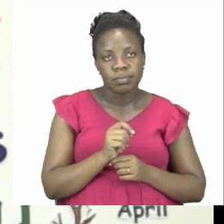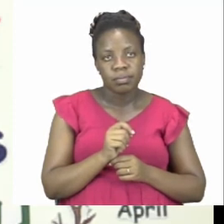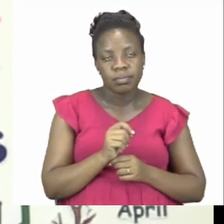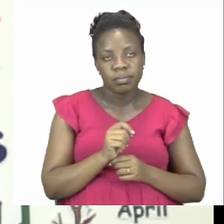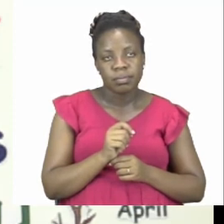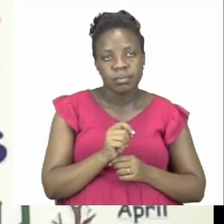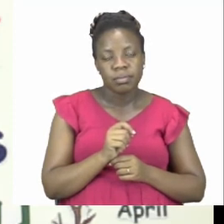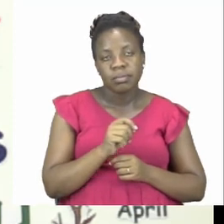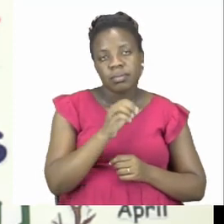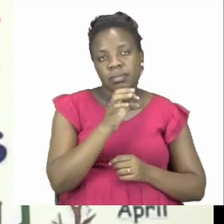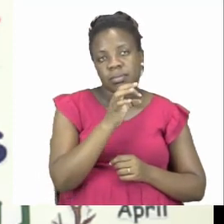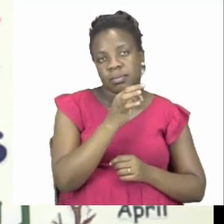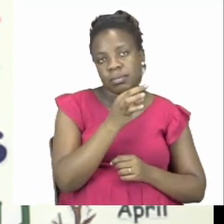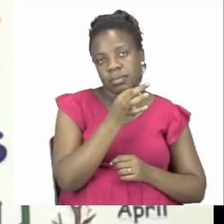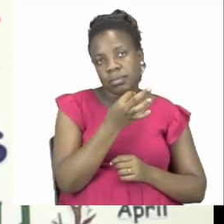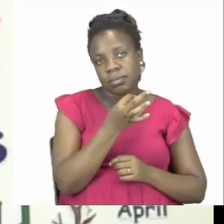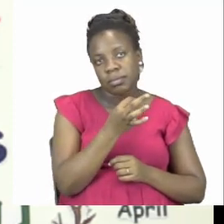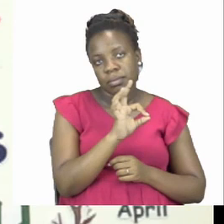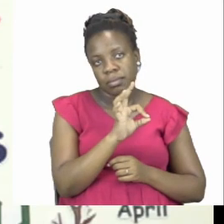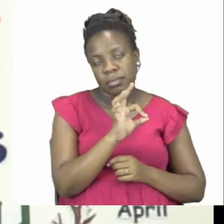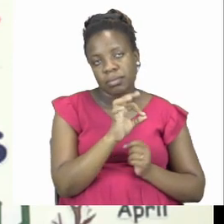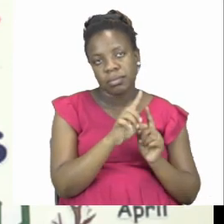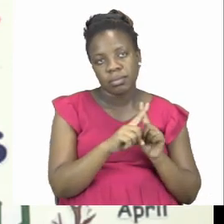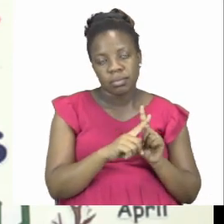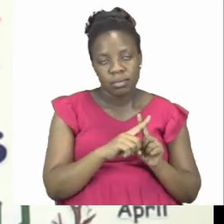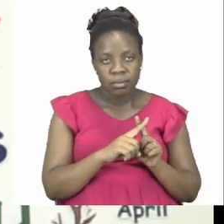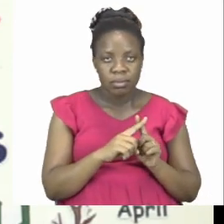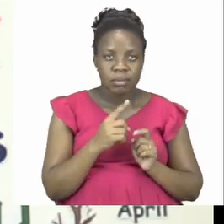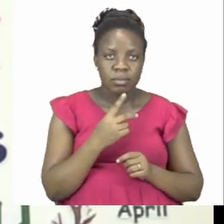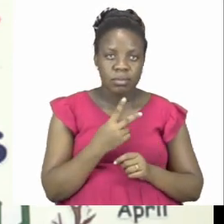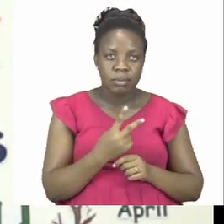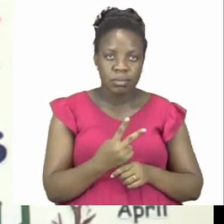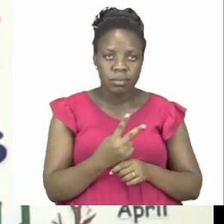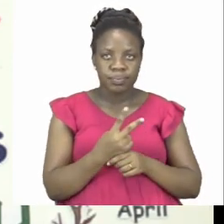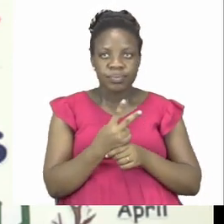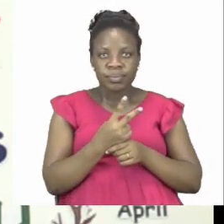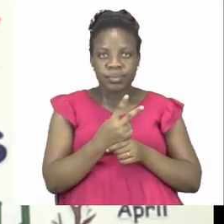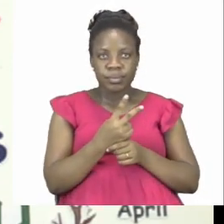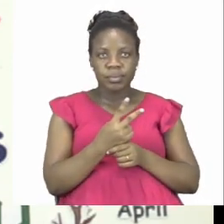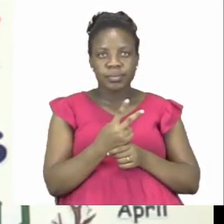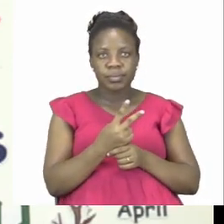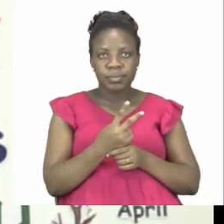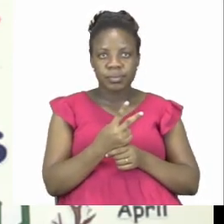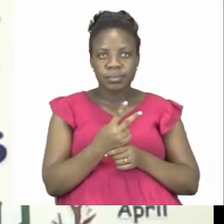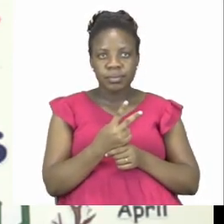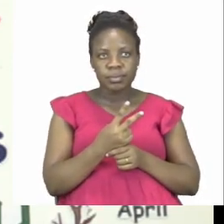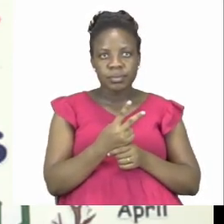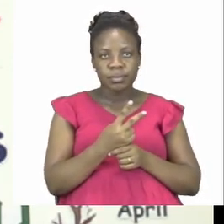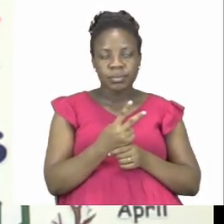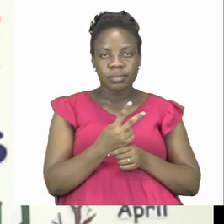we move on. We now say 9 times 2. Remember, this is the one that